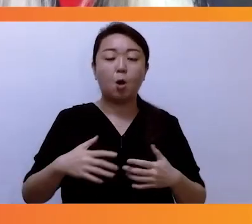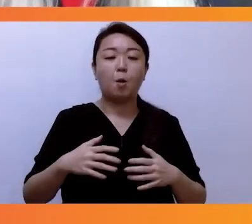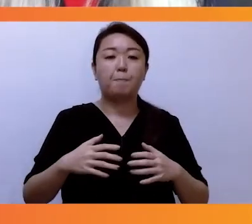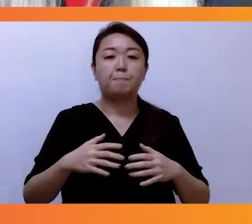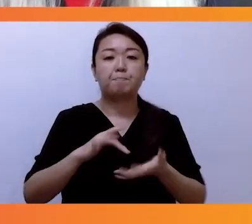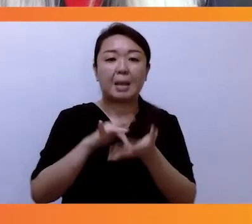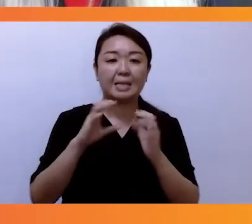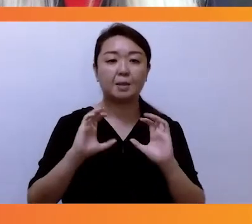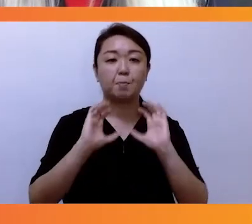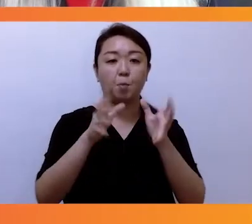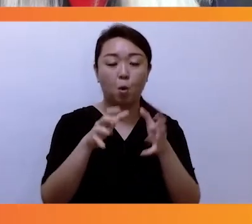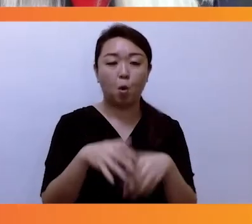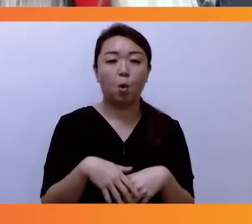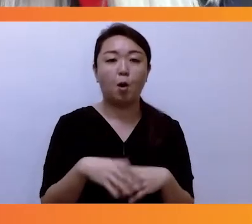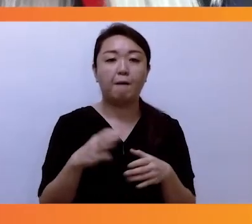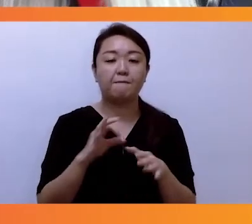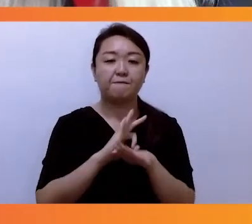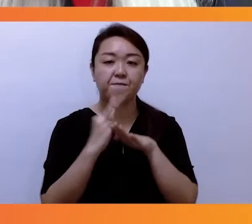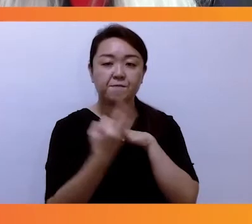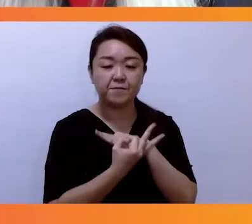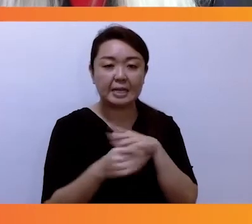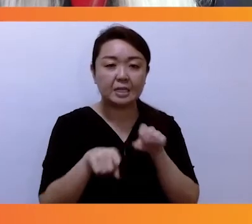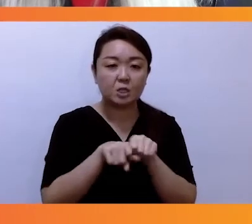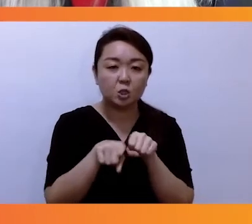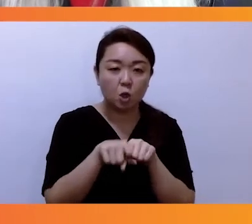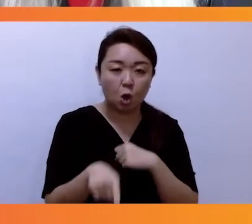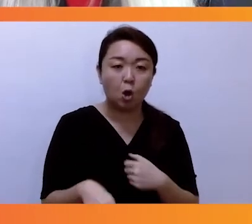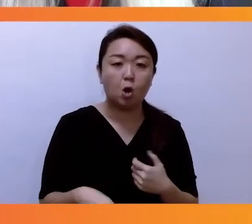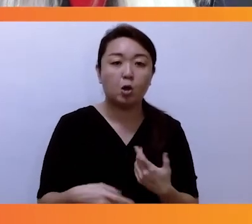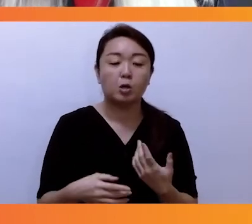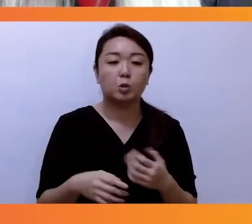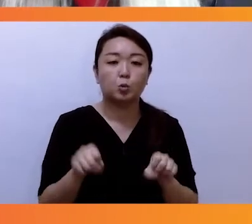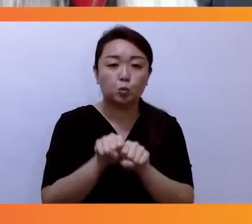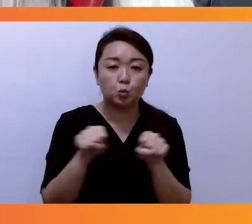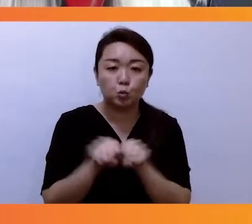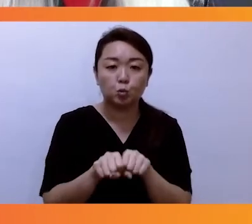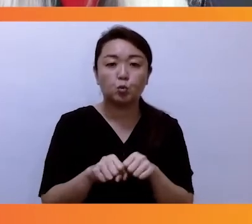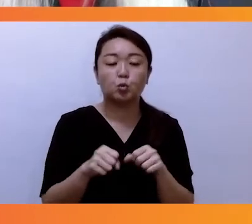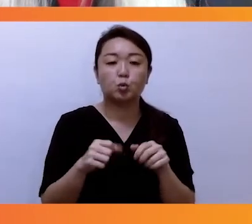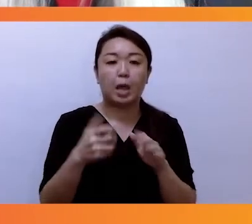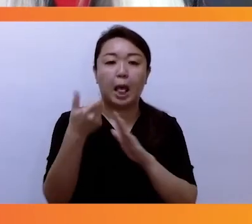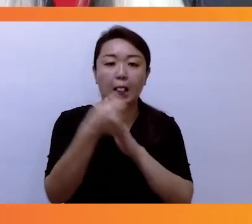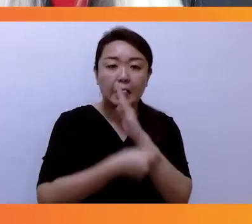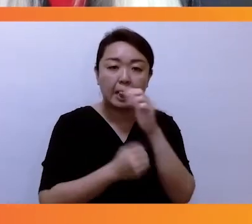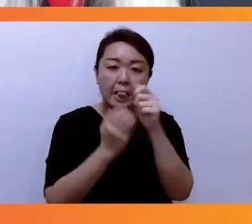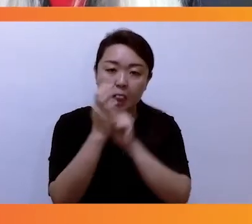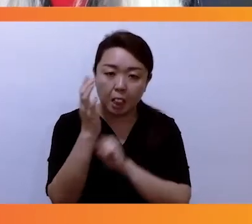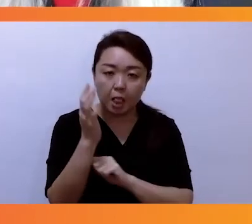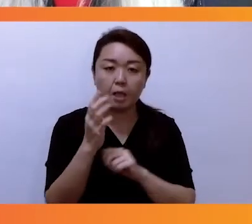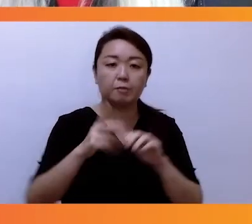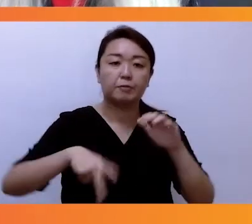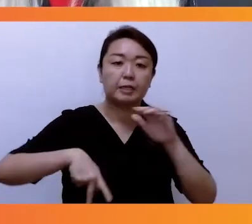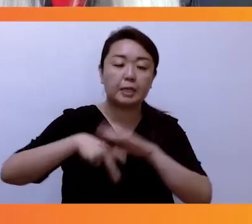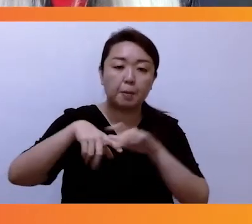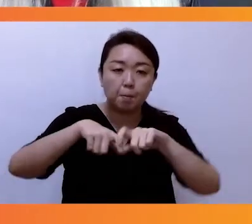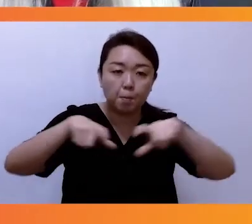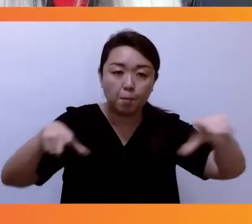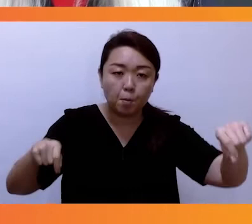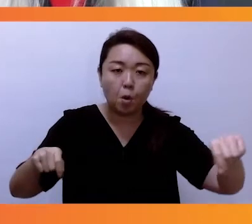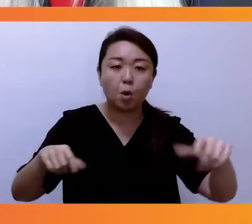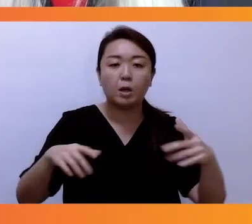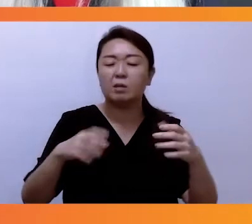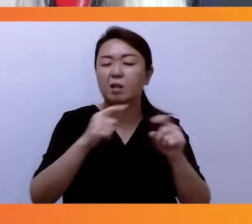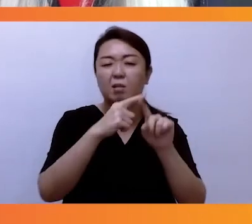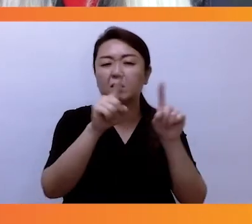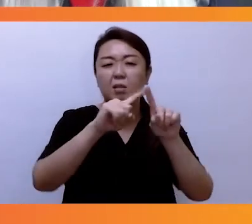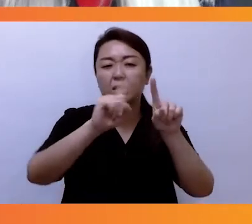medicine balls, feet socks, shoes even, hand mitts, kickboards, tethers,